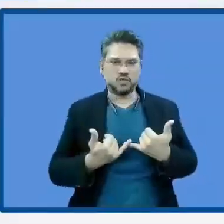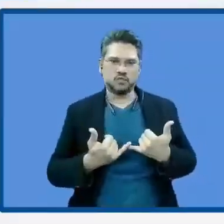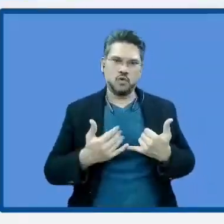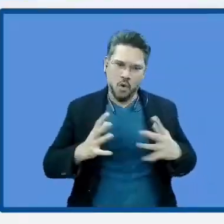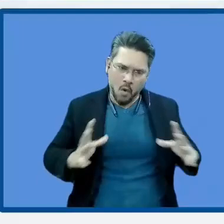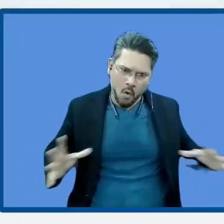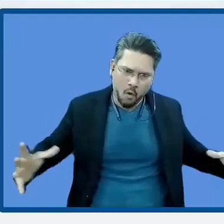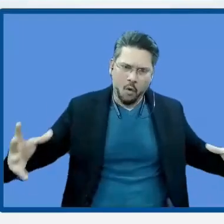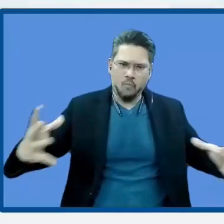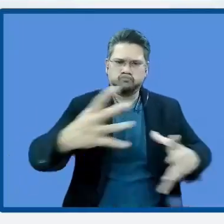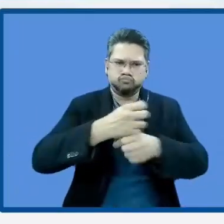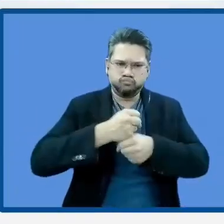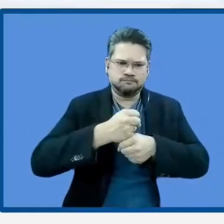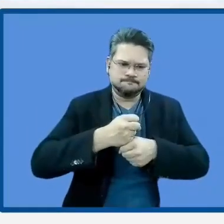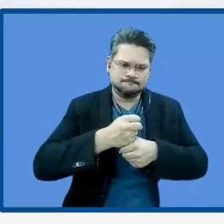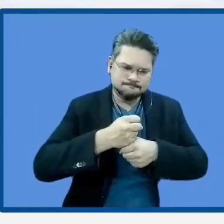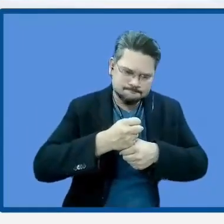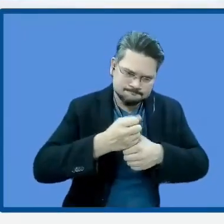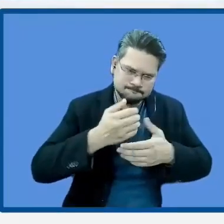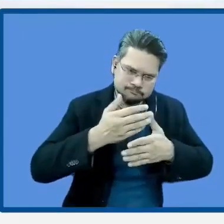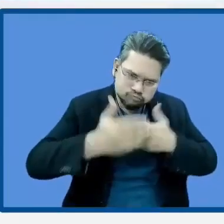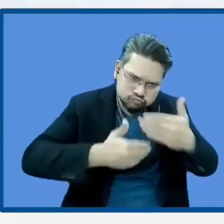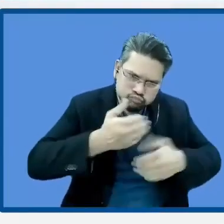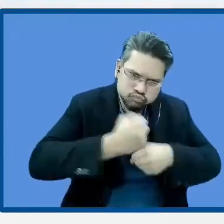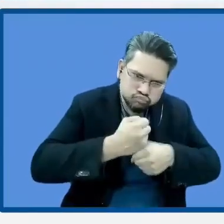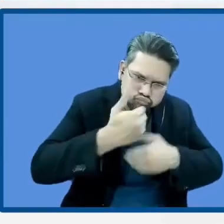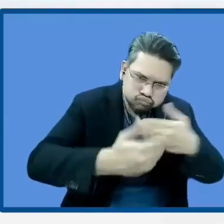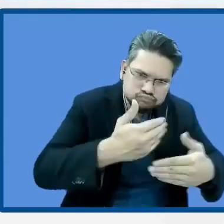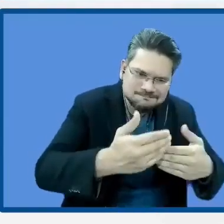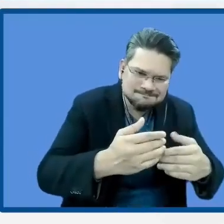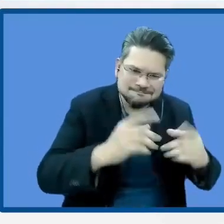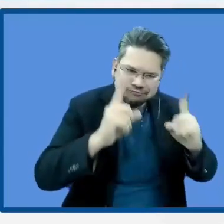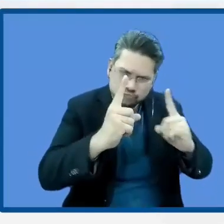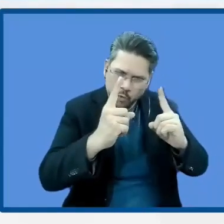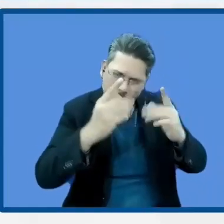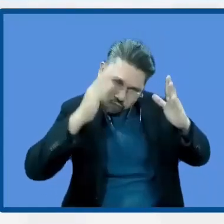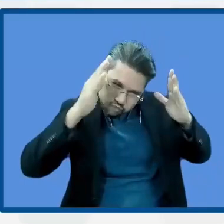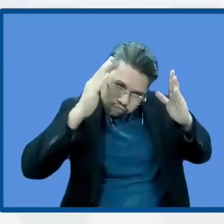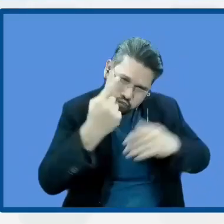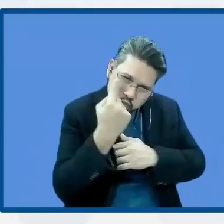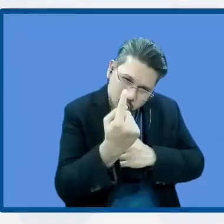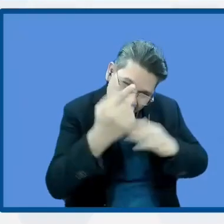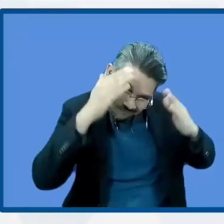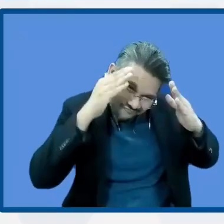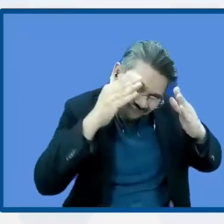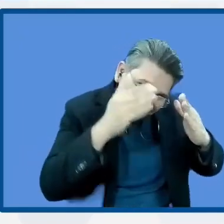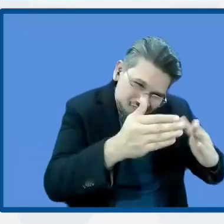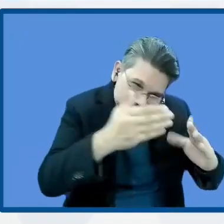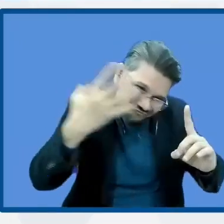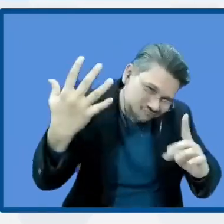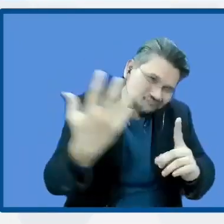integrating all the sectors towards one common goal, and depending on